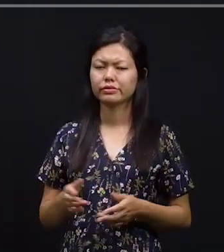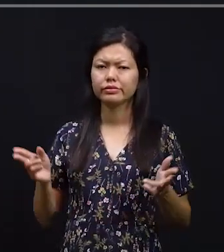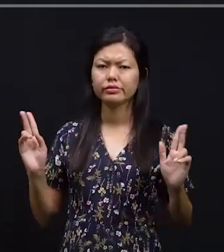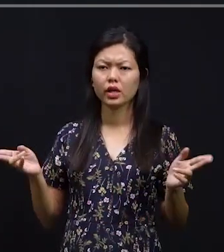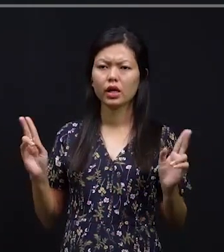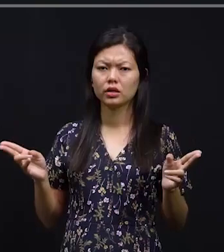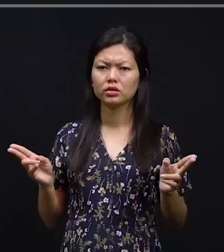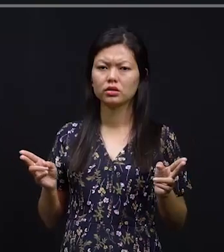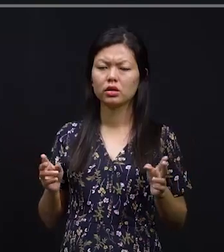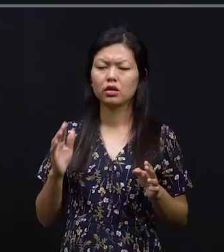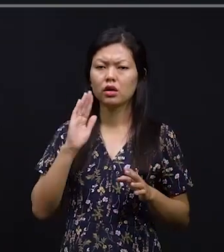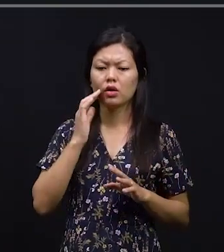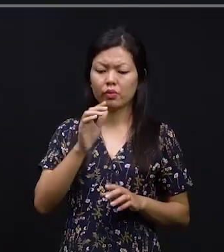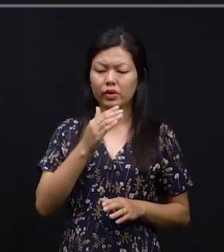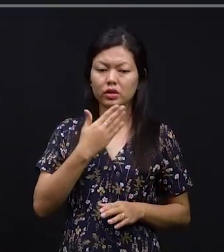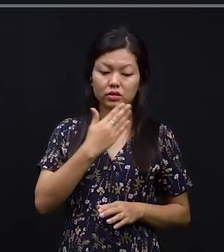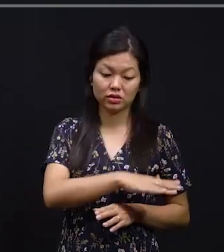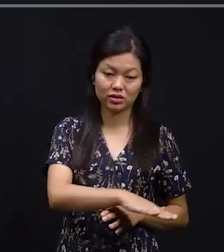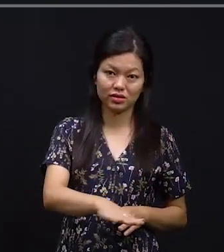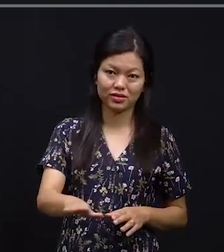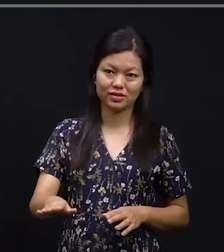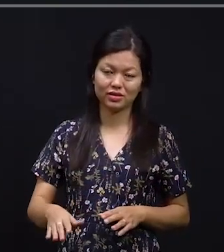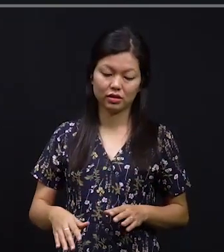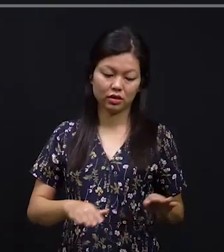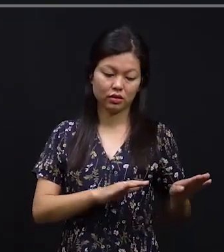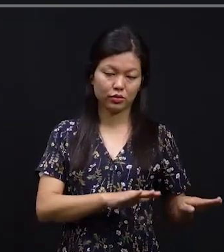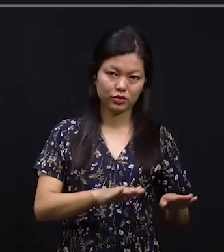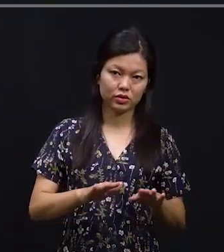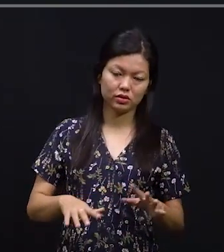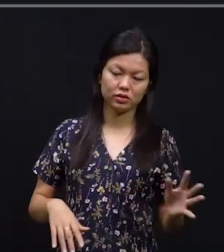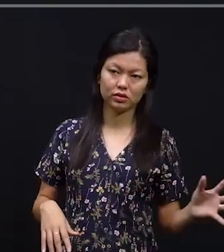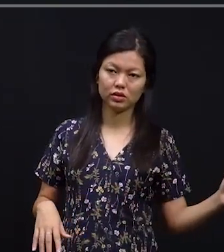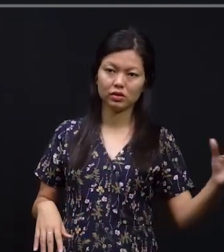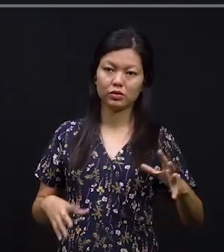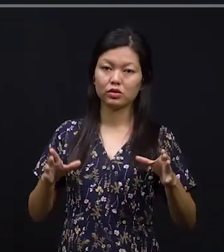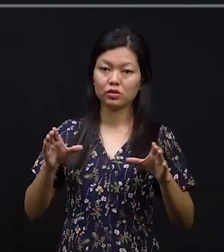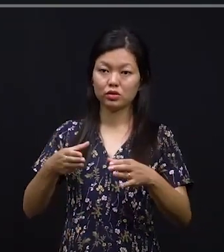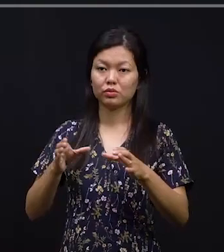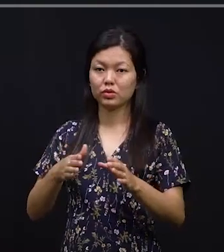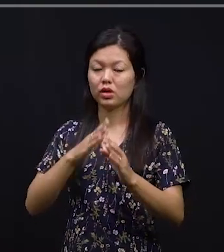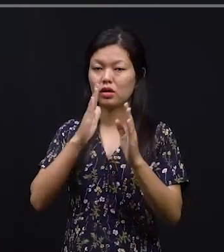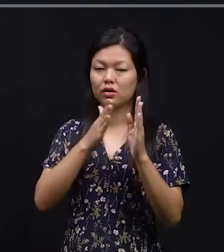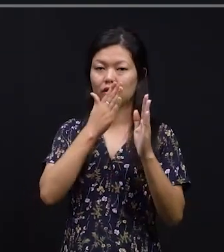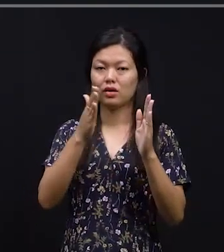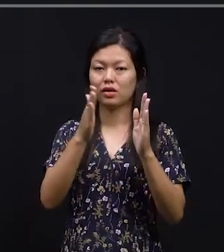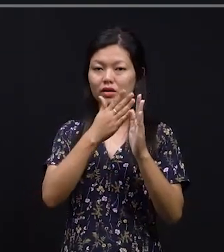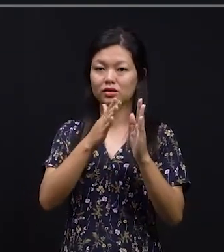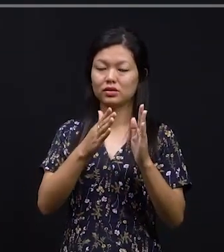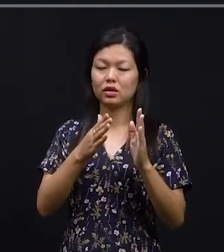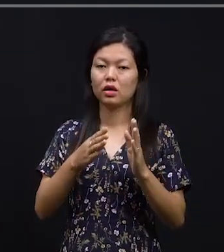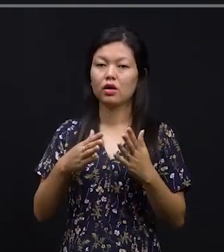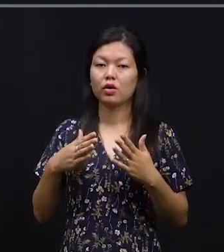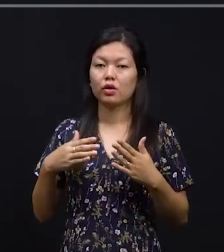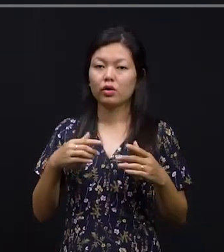Christmas carols, we also want to give them something. Not to pay them back, but to pay our gratitude, isn't it? Because they have come